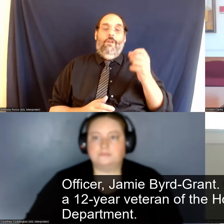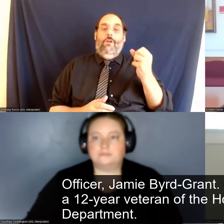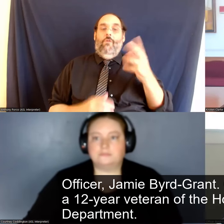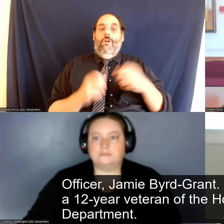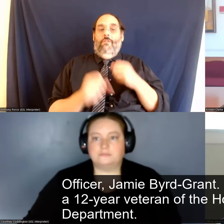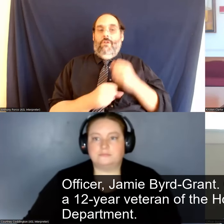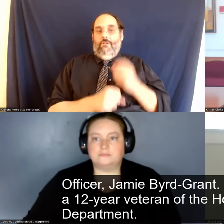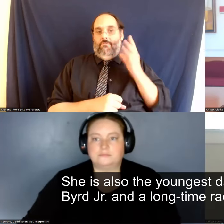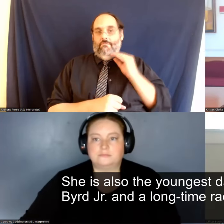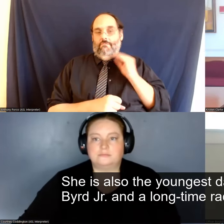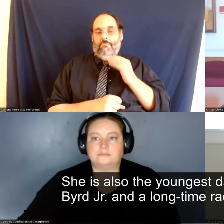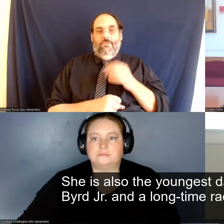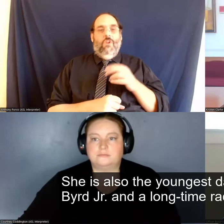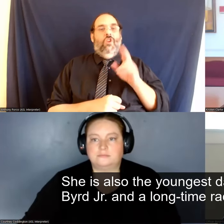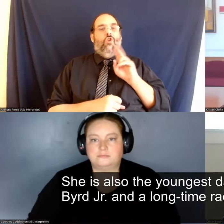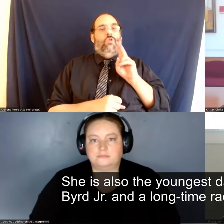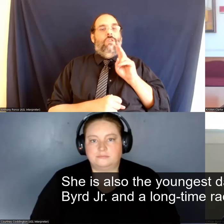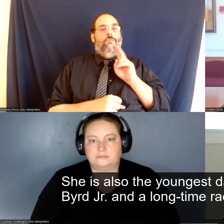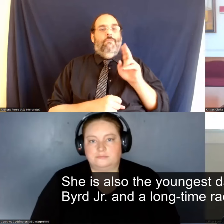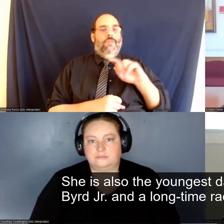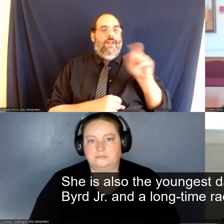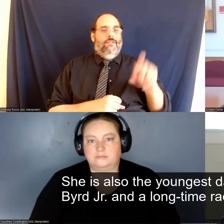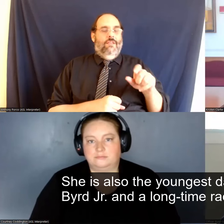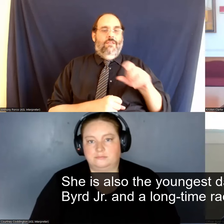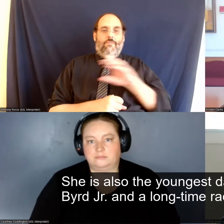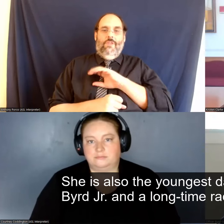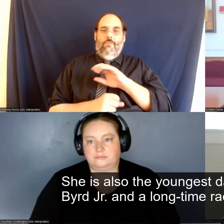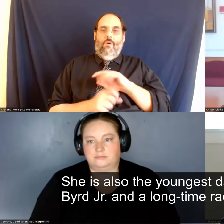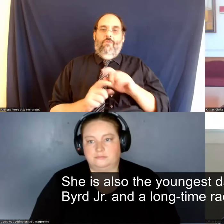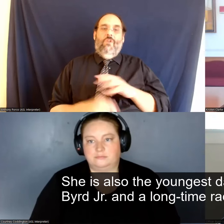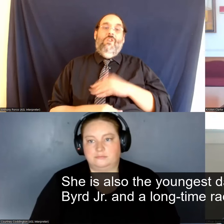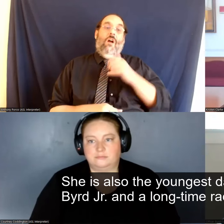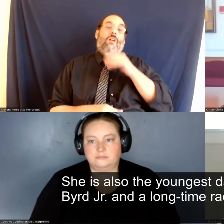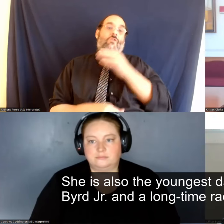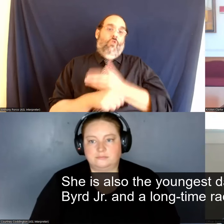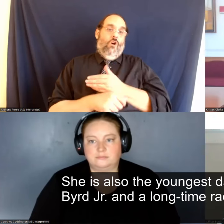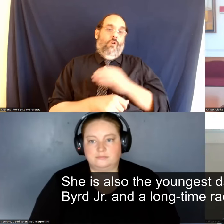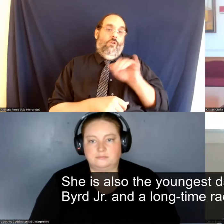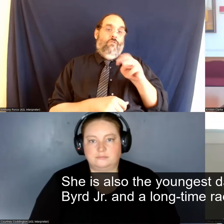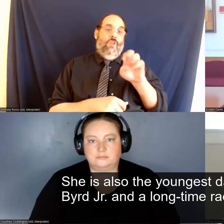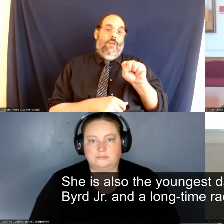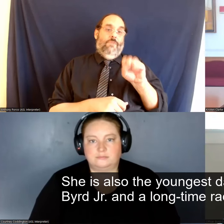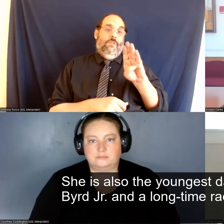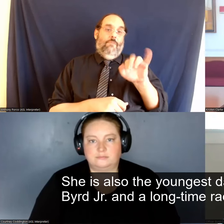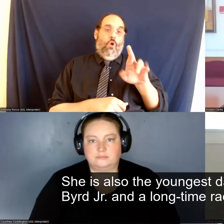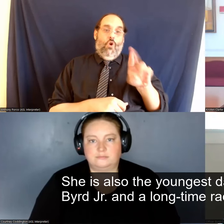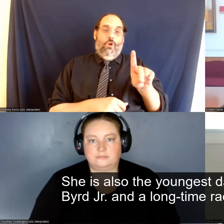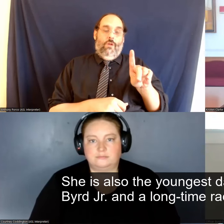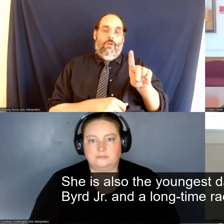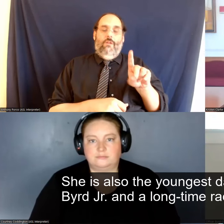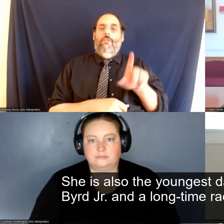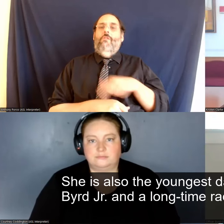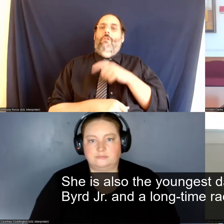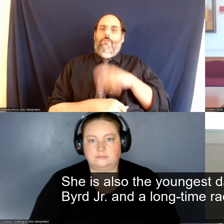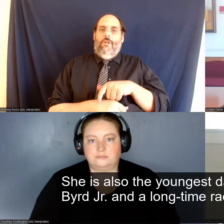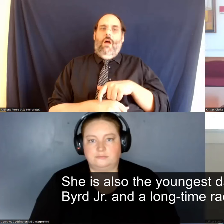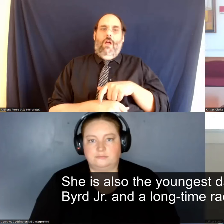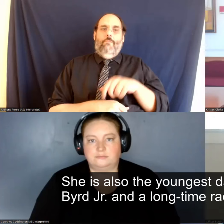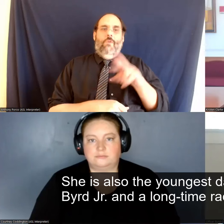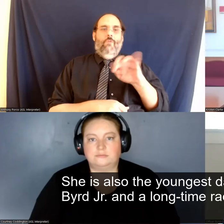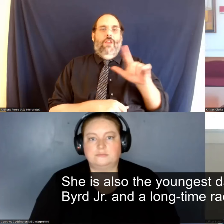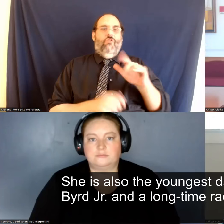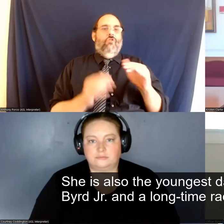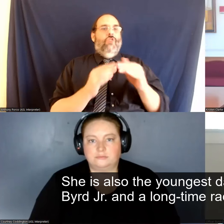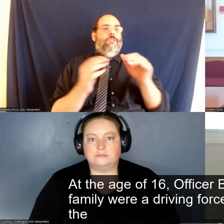of the Houston Police Department. She's also the youngest daughter of James Byrd Jr. and a longtime racial